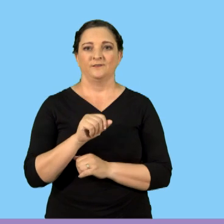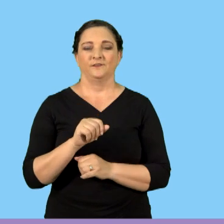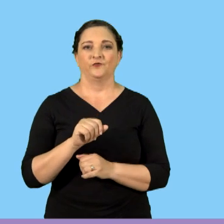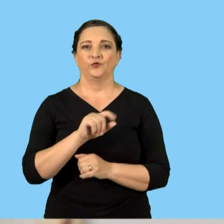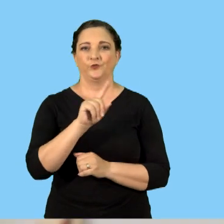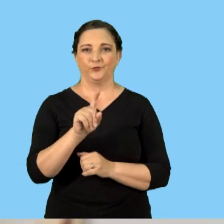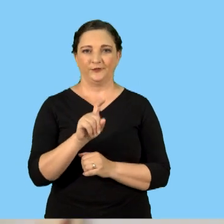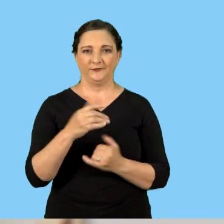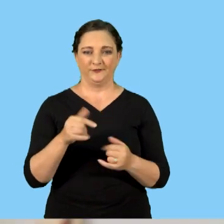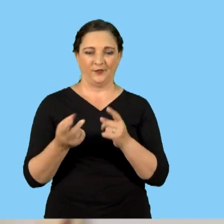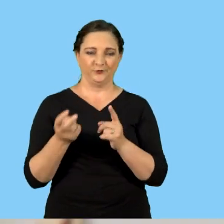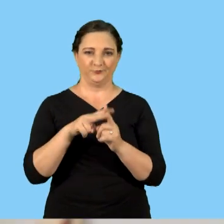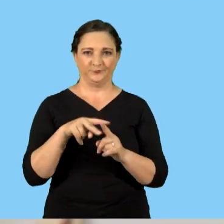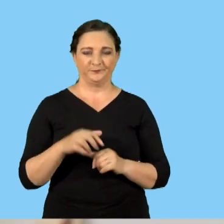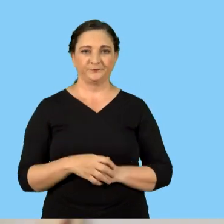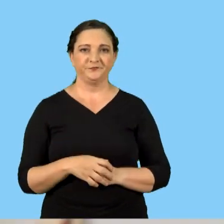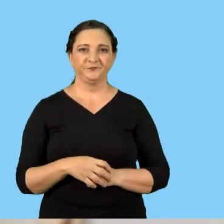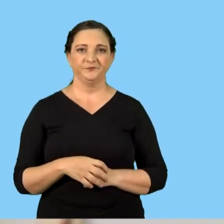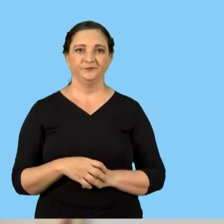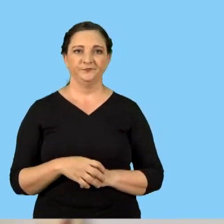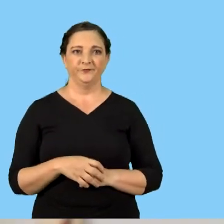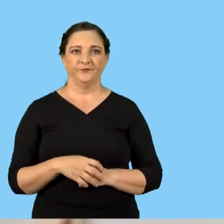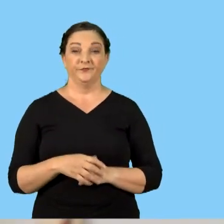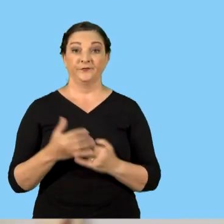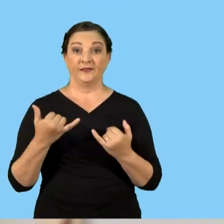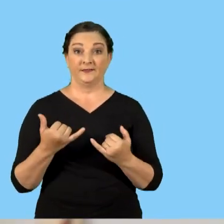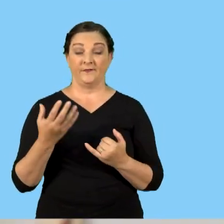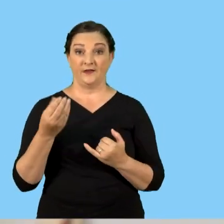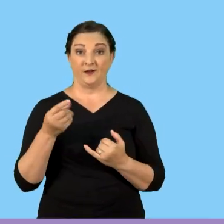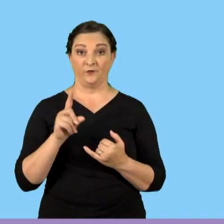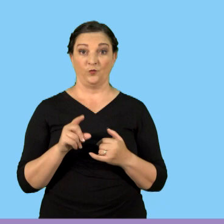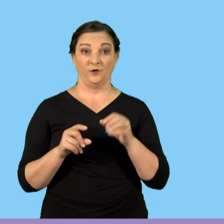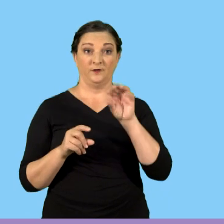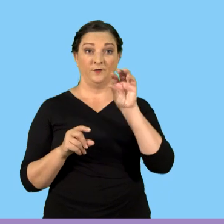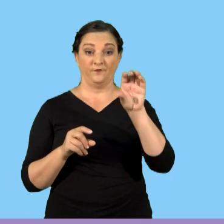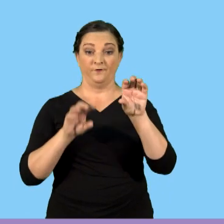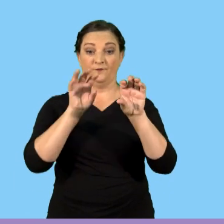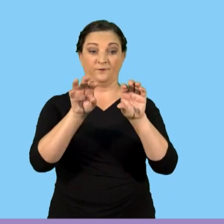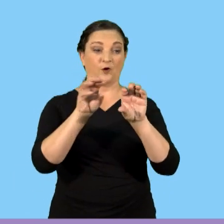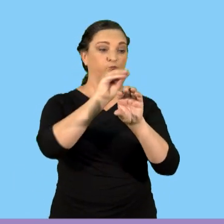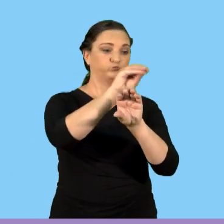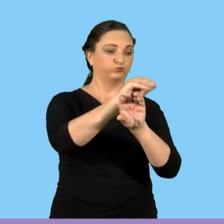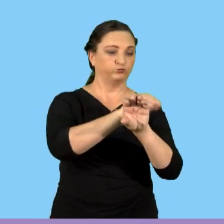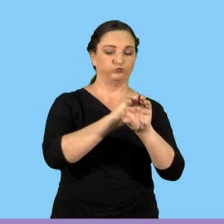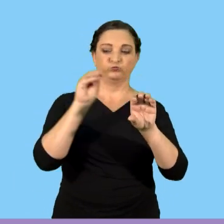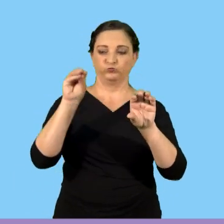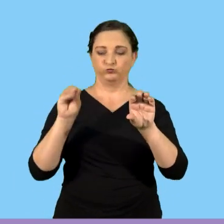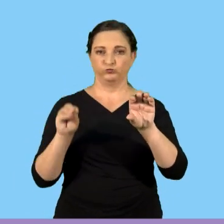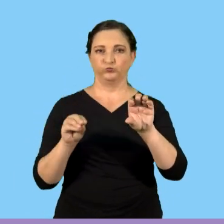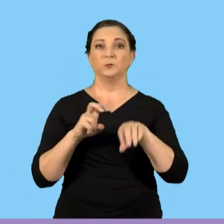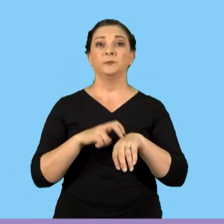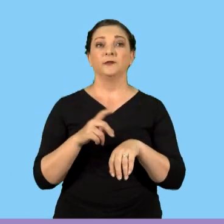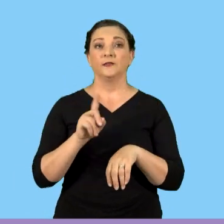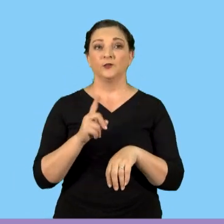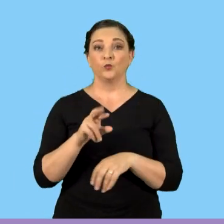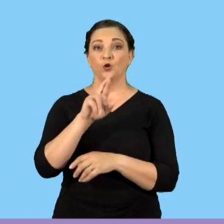values. Let's move over to our next application questions. We have a flow diagram there. Again, we need